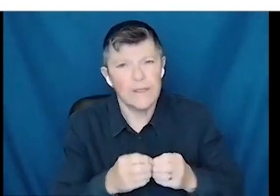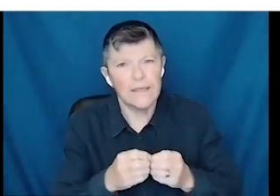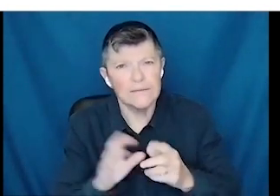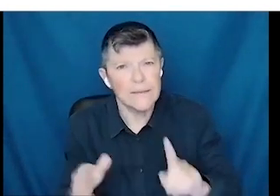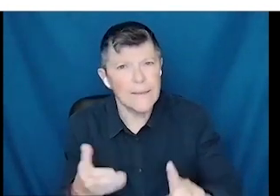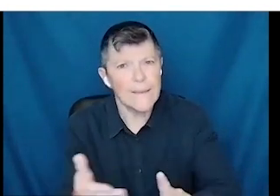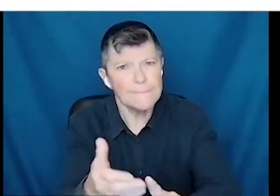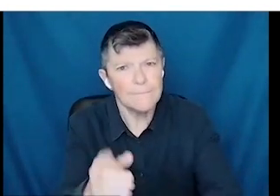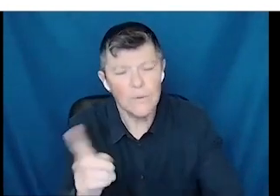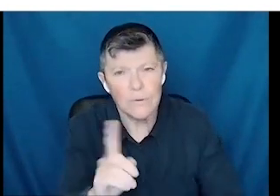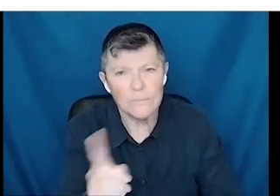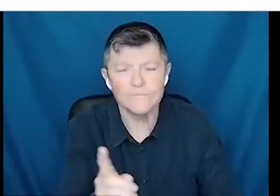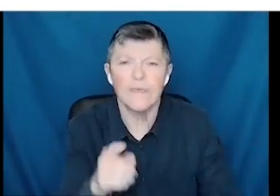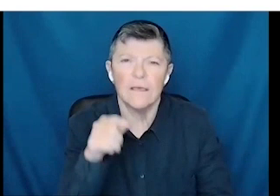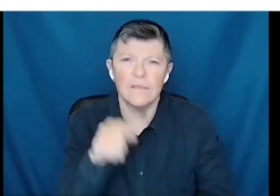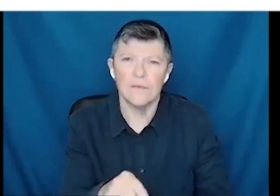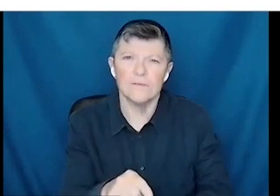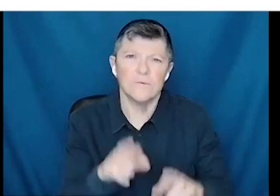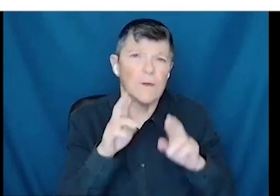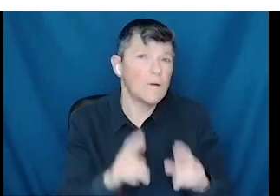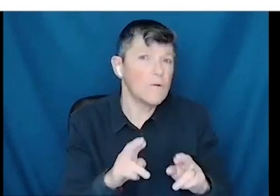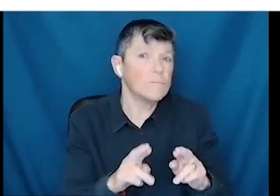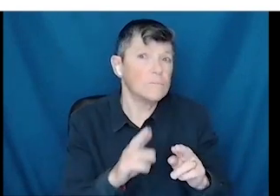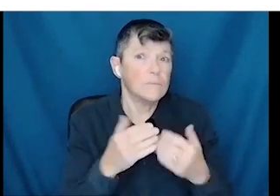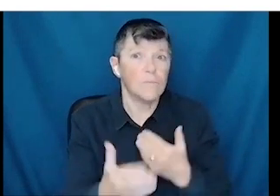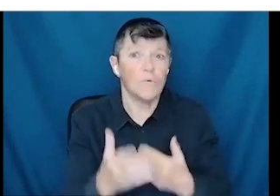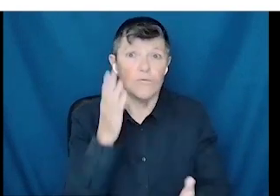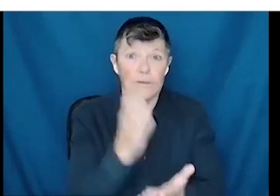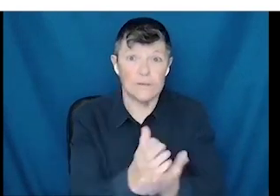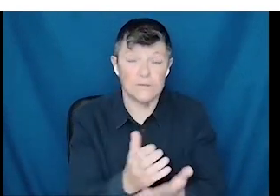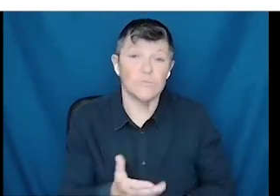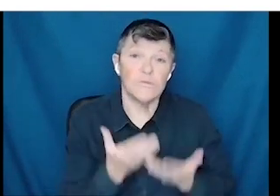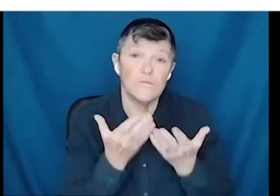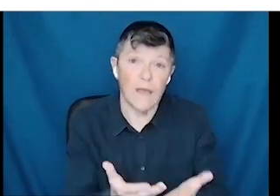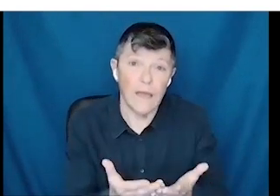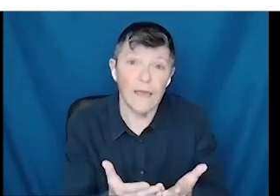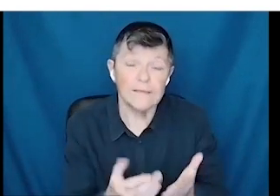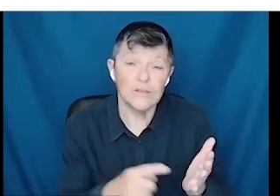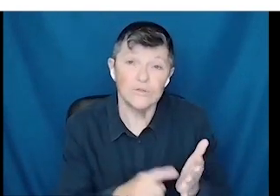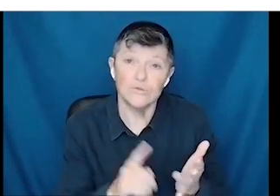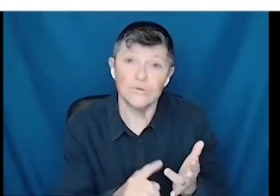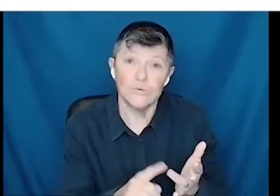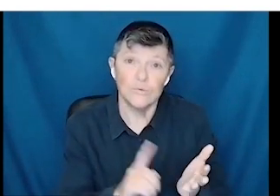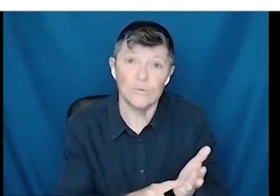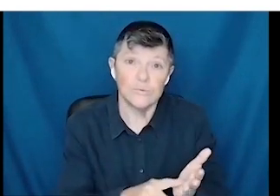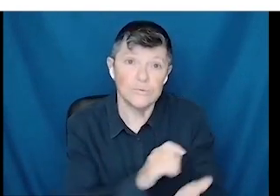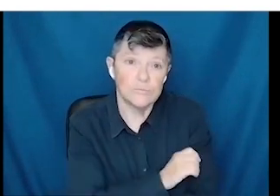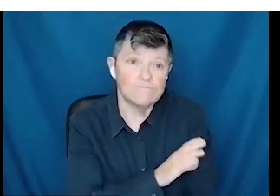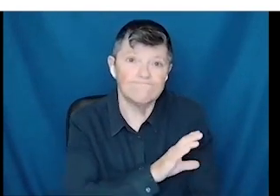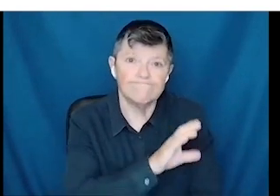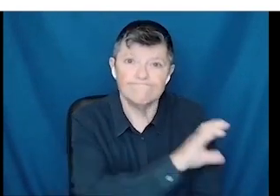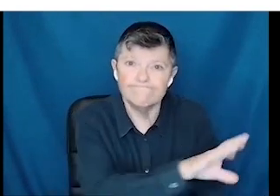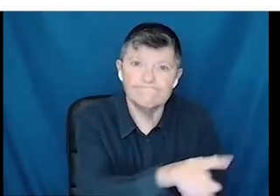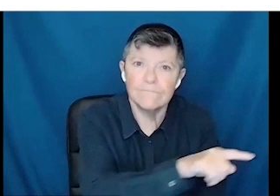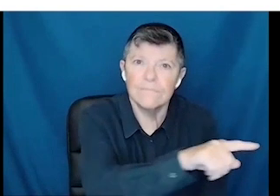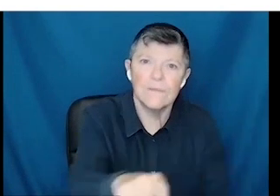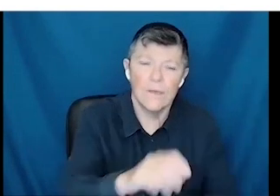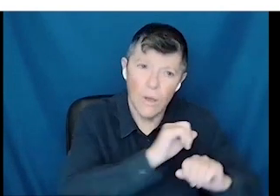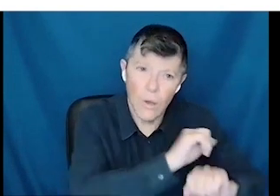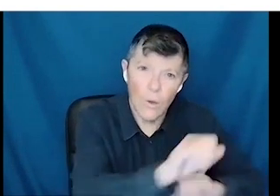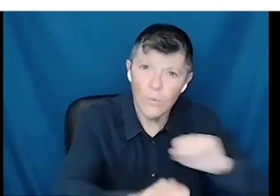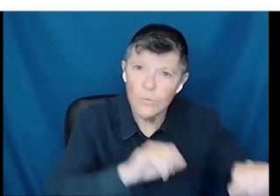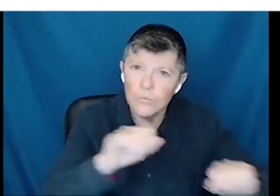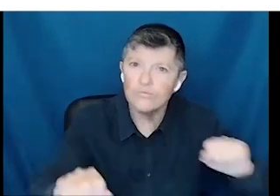realistic, to actually provide a tool to empower people to produce their own research by pursuing questions, as I